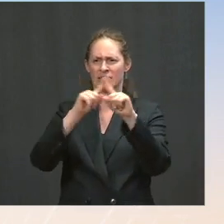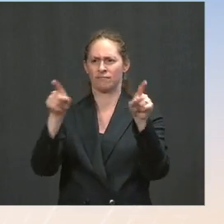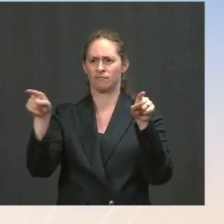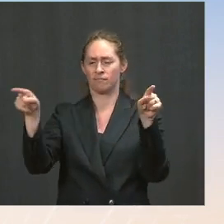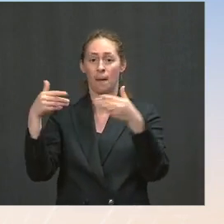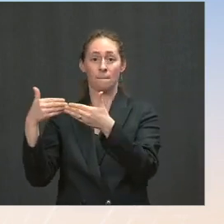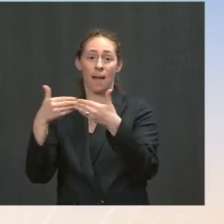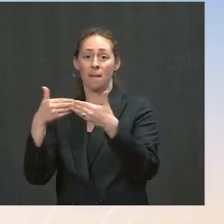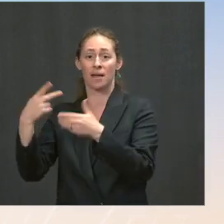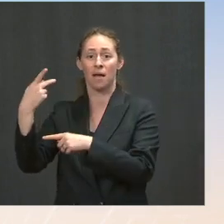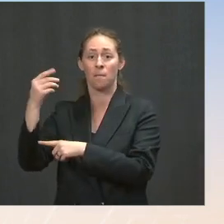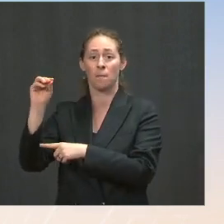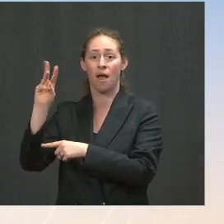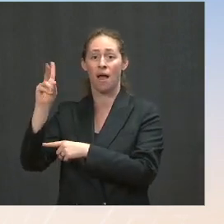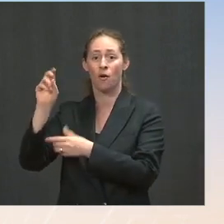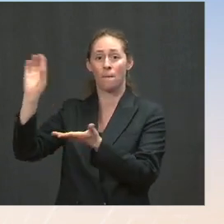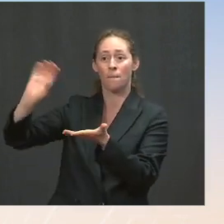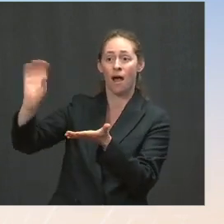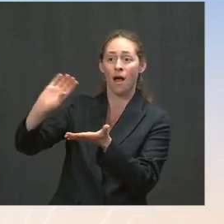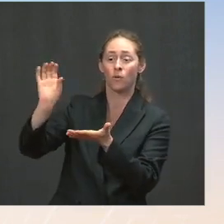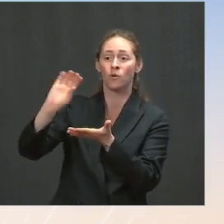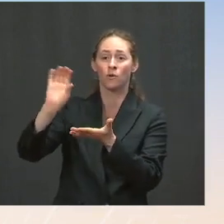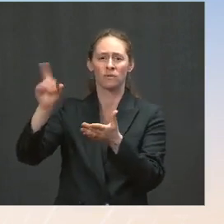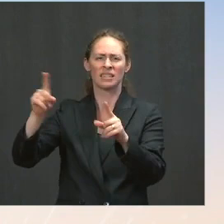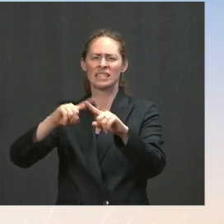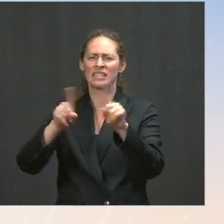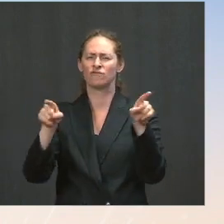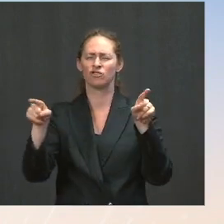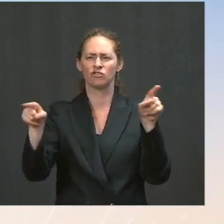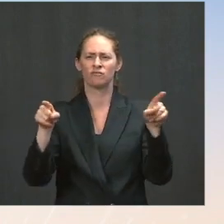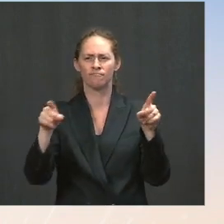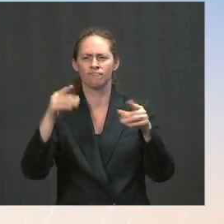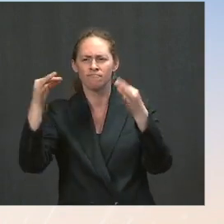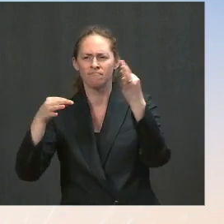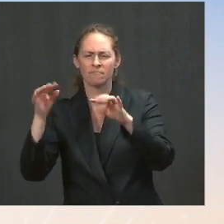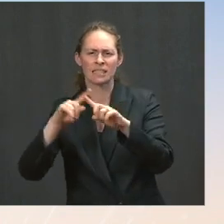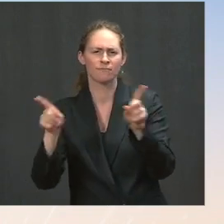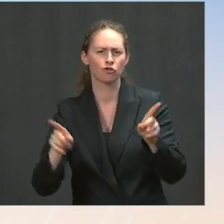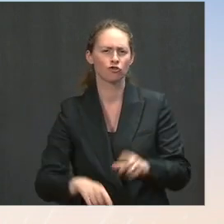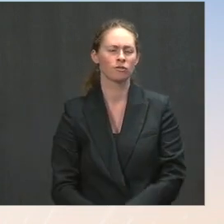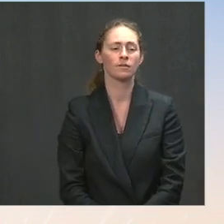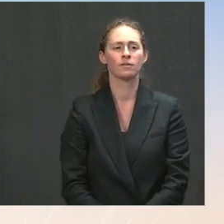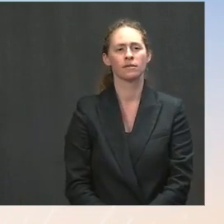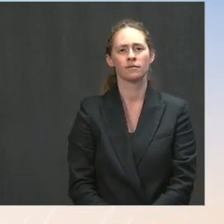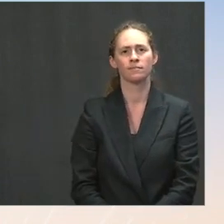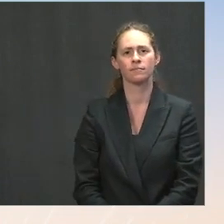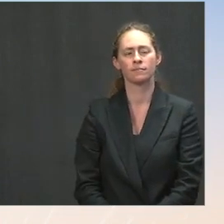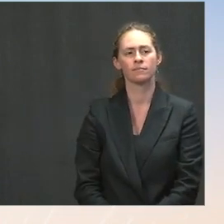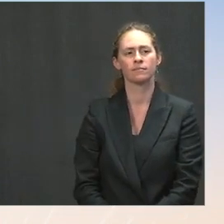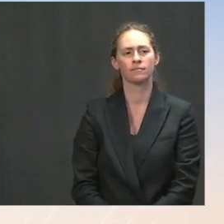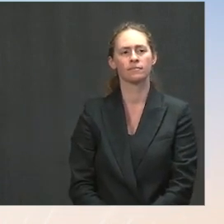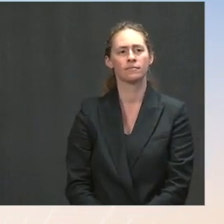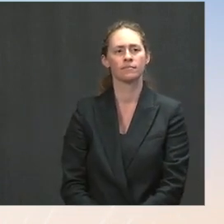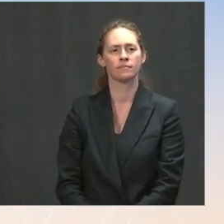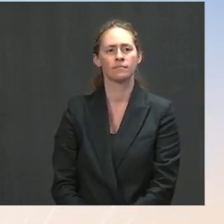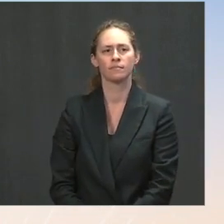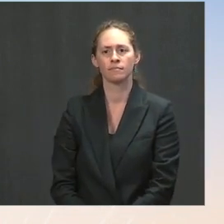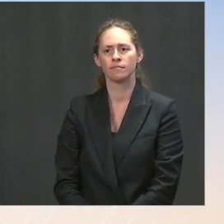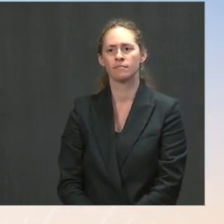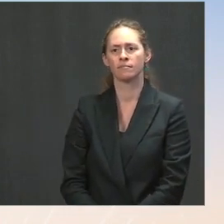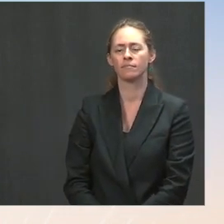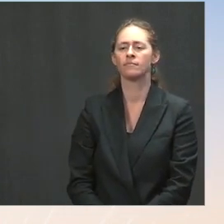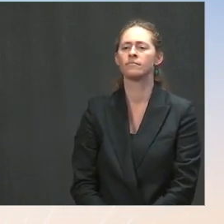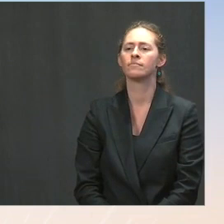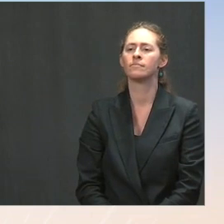baby powder, talcum powder litigation. So that same company, the brand, and people will associate But the that. FDA is a